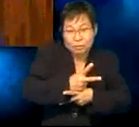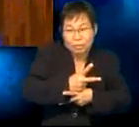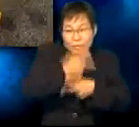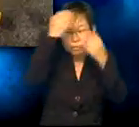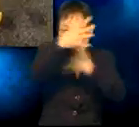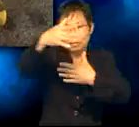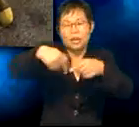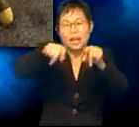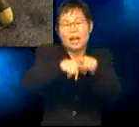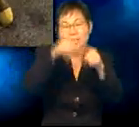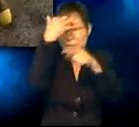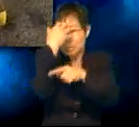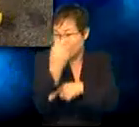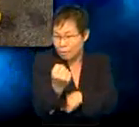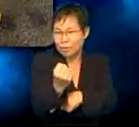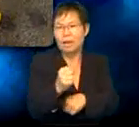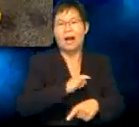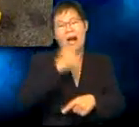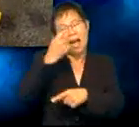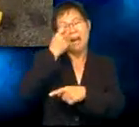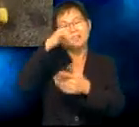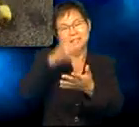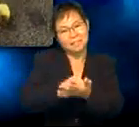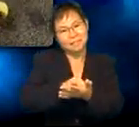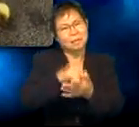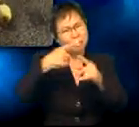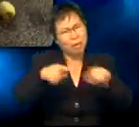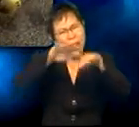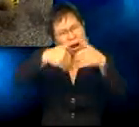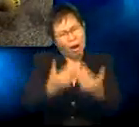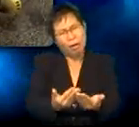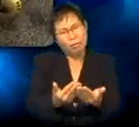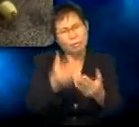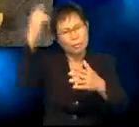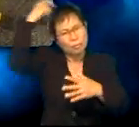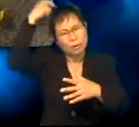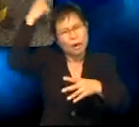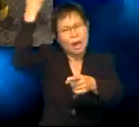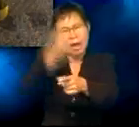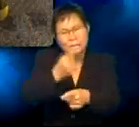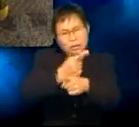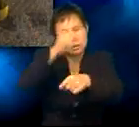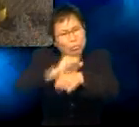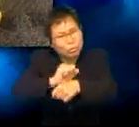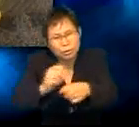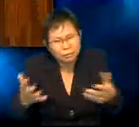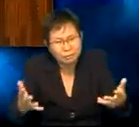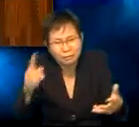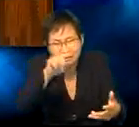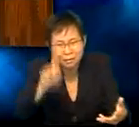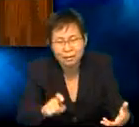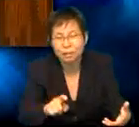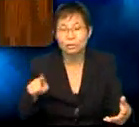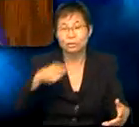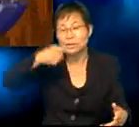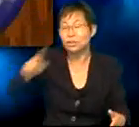memories. I understand that part, but how does the brain actually work?